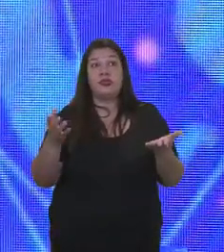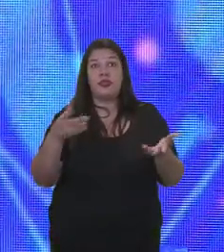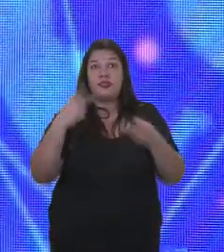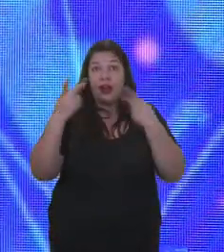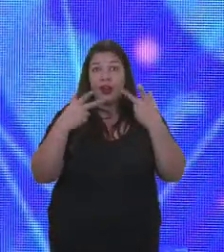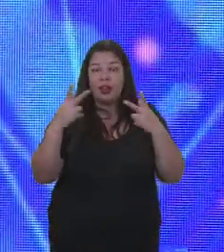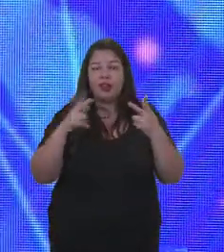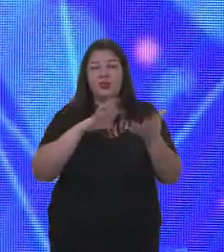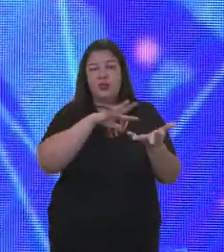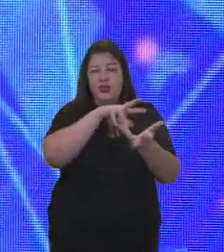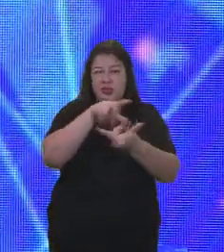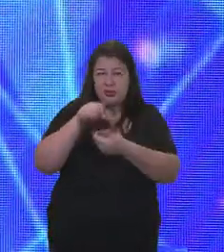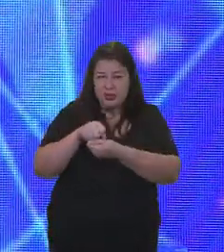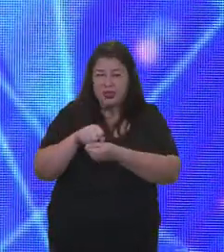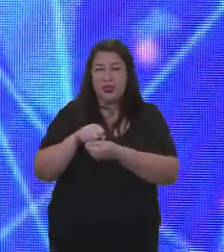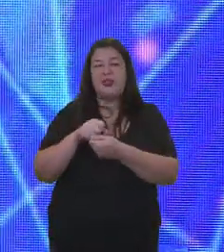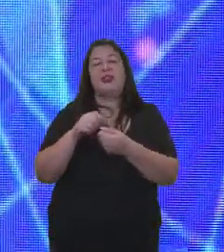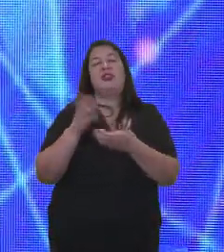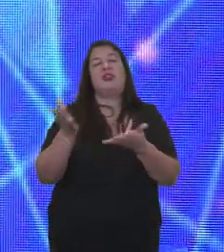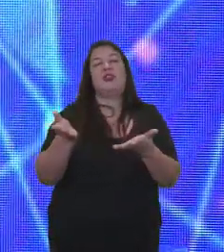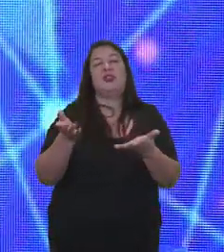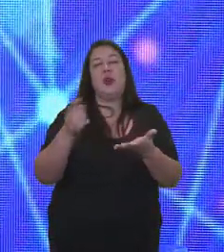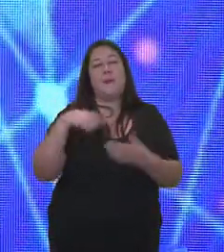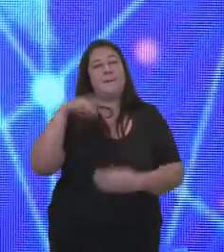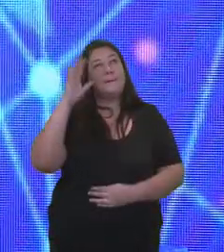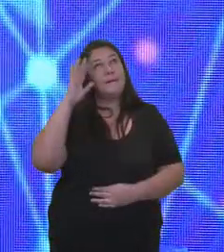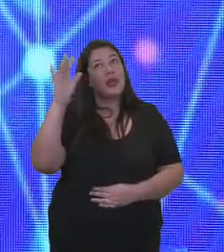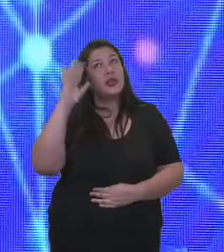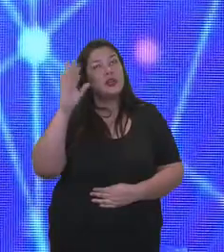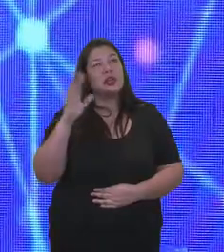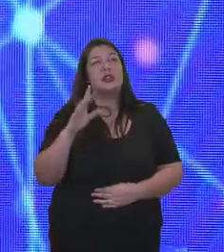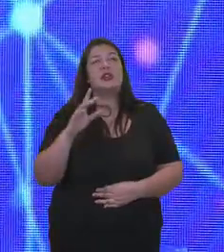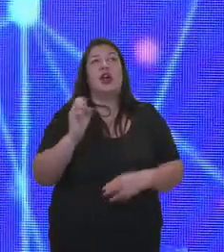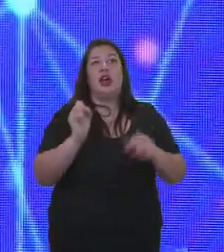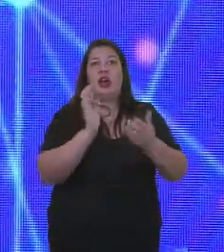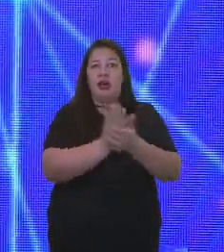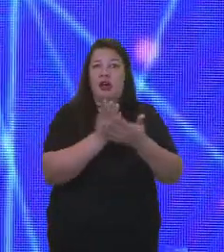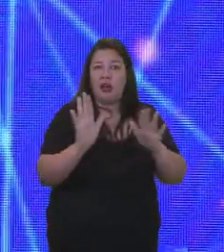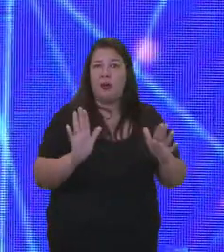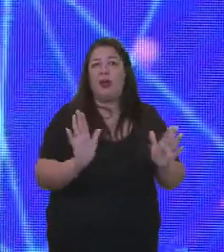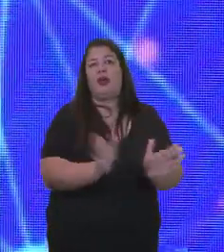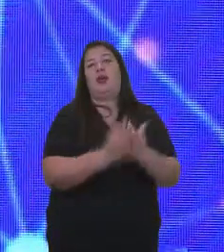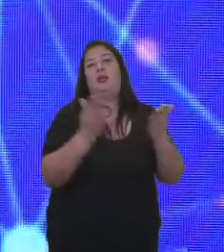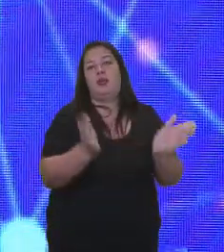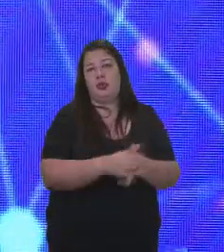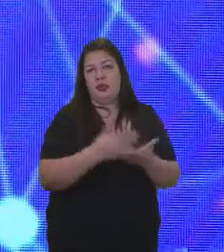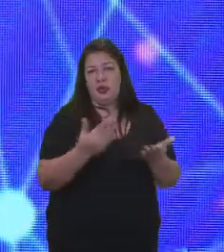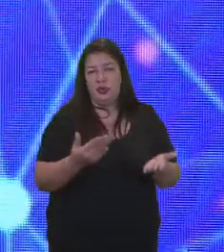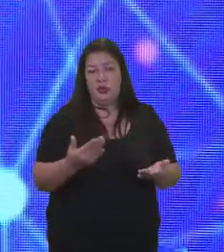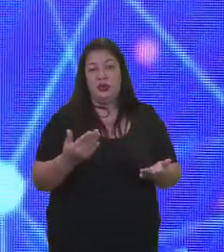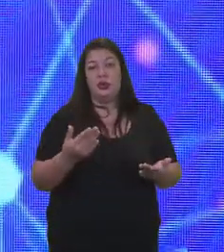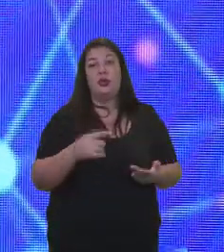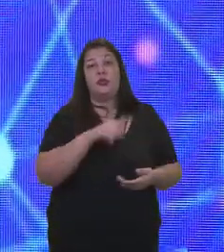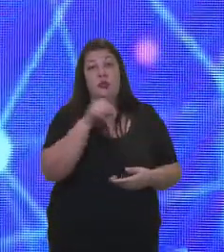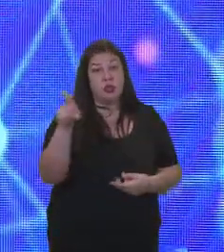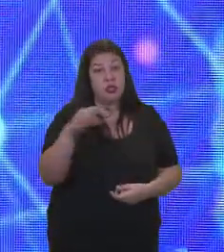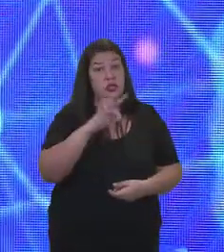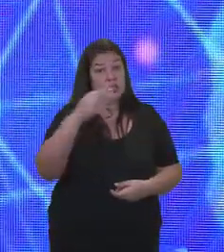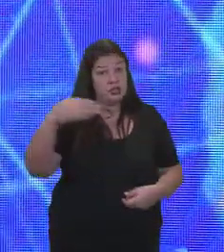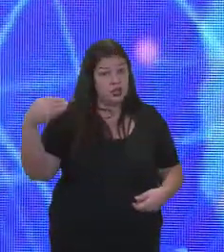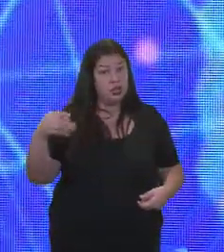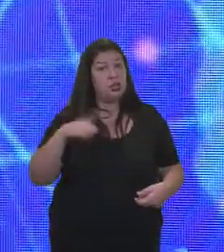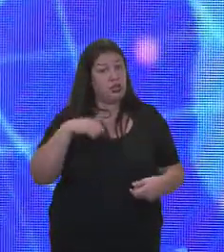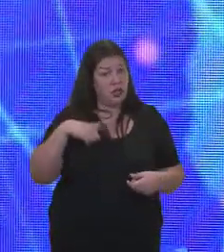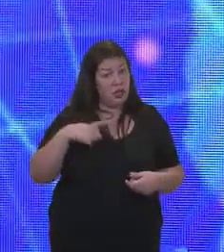When we were talking about sustainability, think on the eradication of poverty. And you folks from